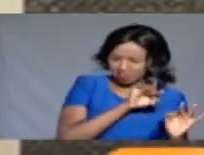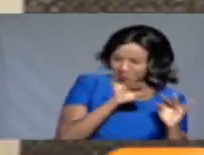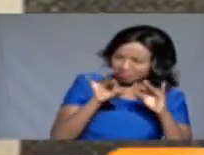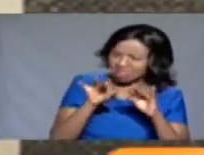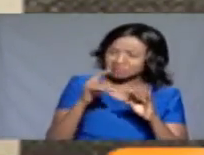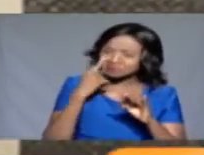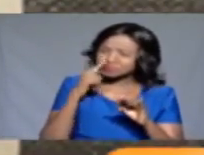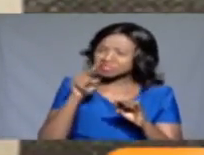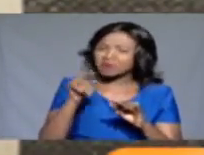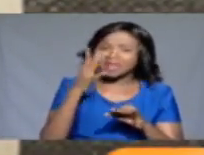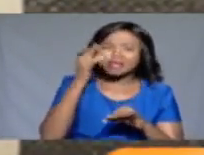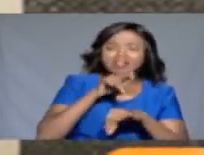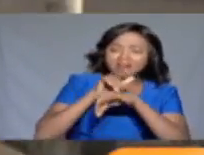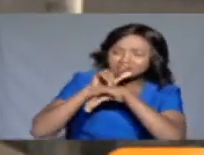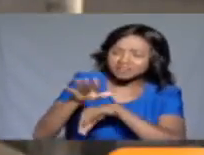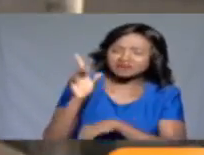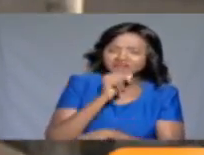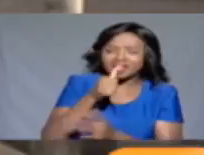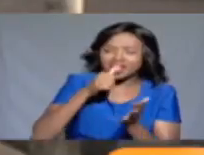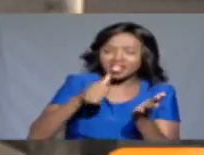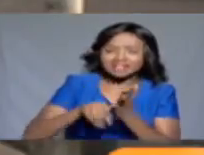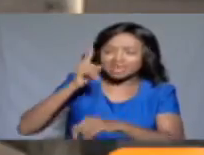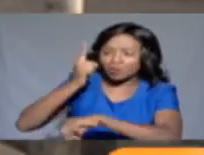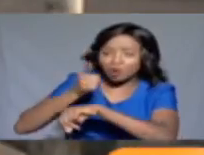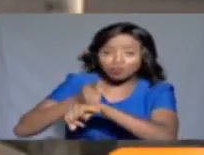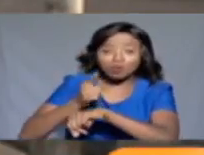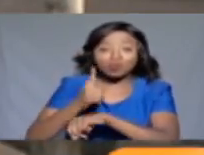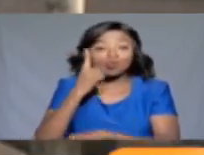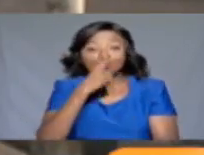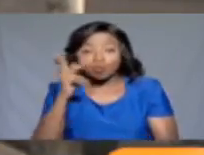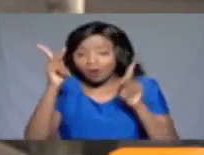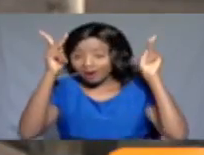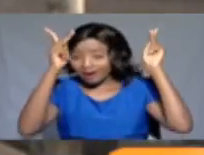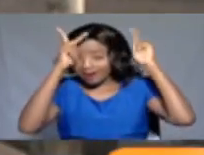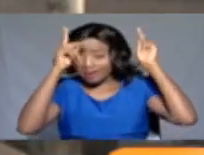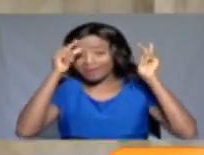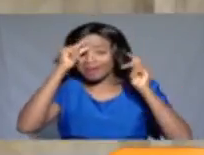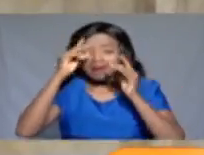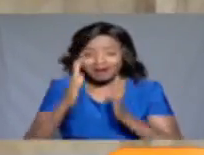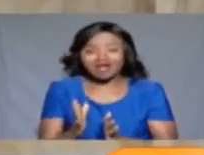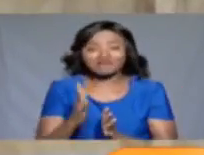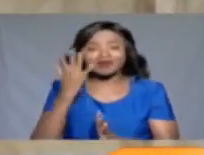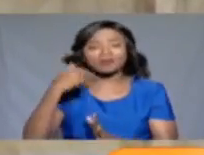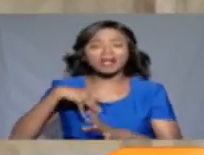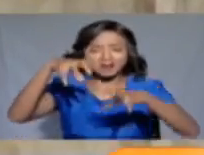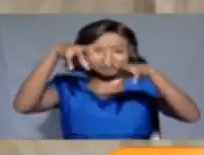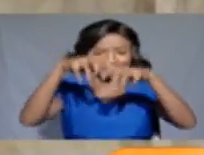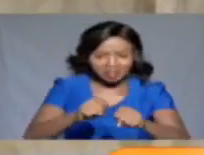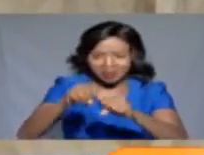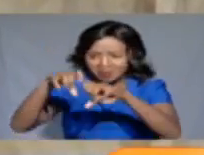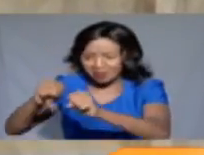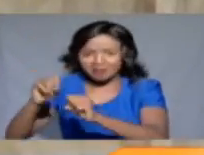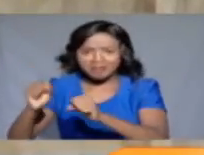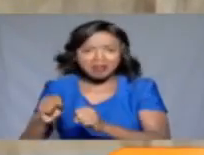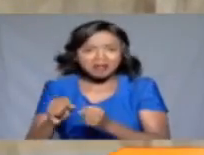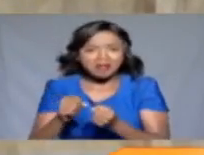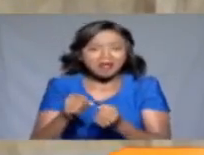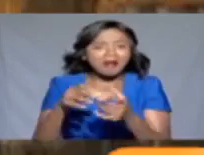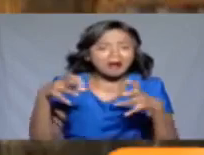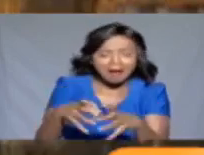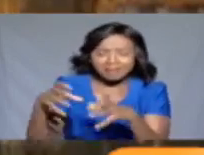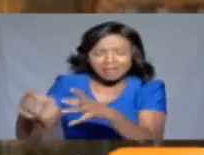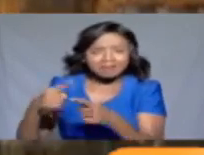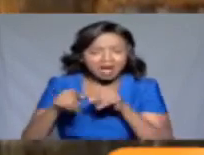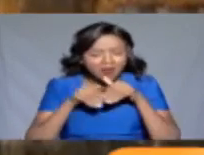regulator has sent out a warning letter to Kakamega County Governor Weekly for Oparanya against taking over a publicly listed firm without following the due